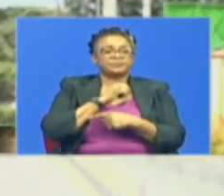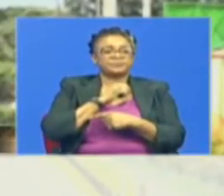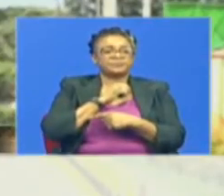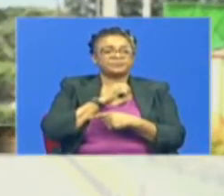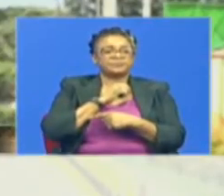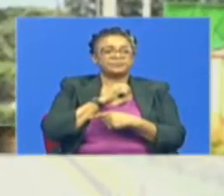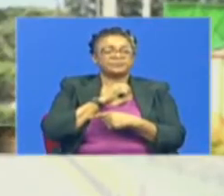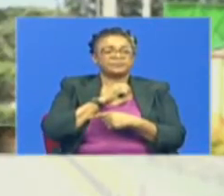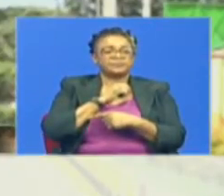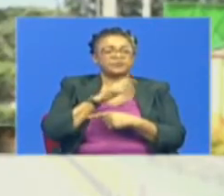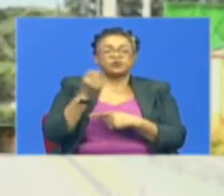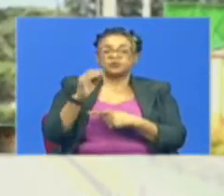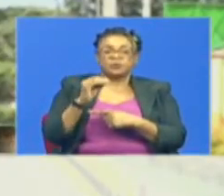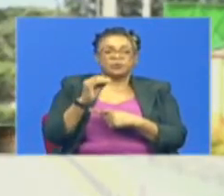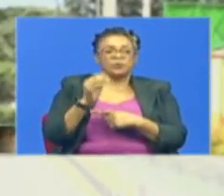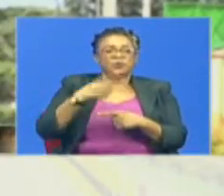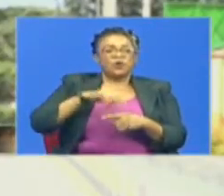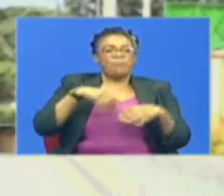boda,